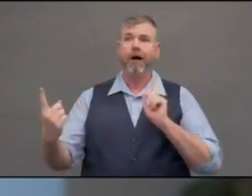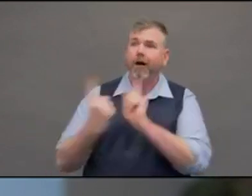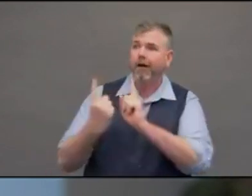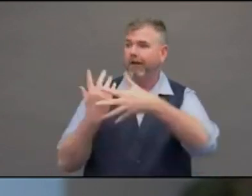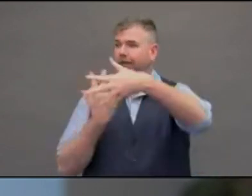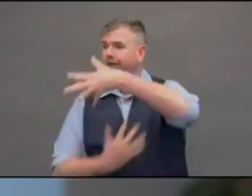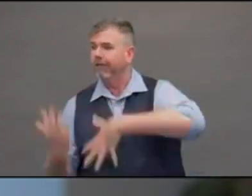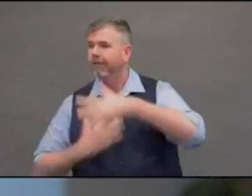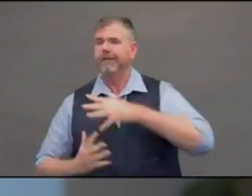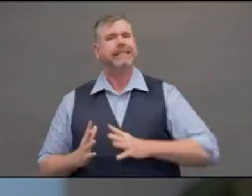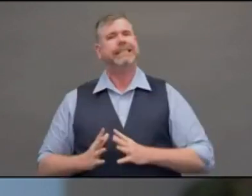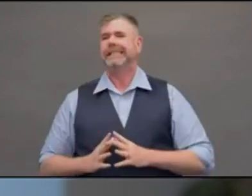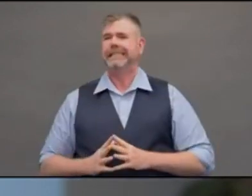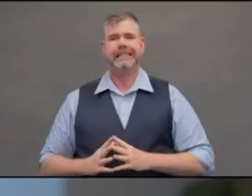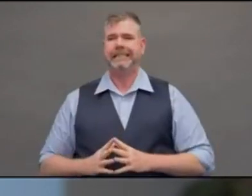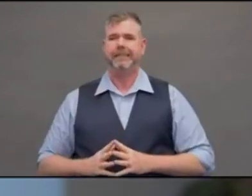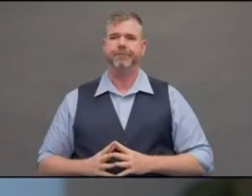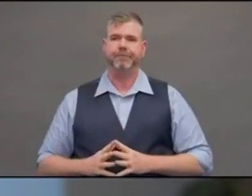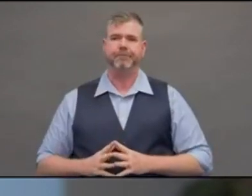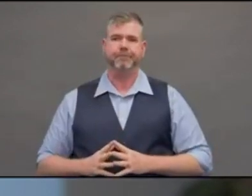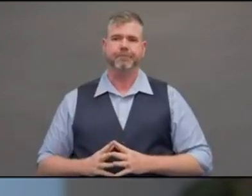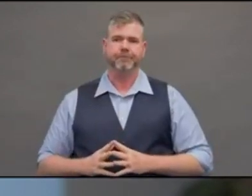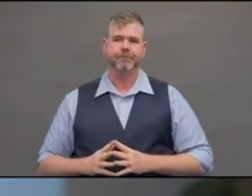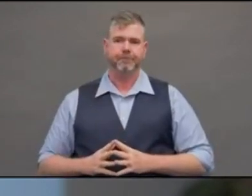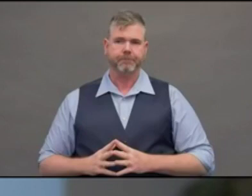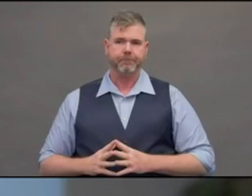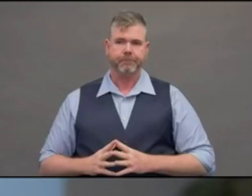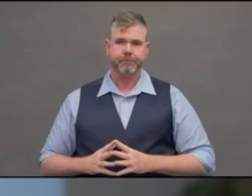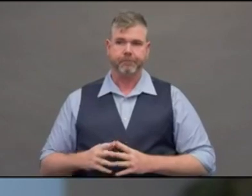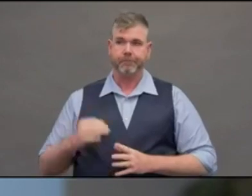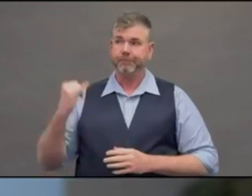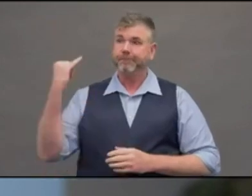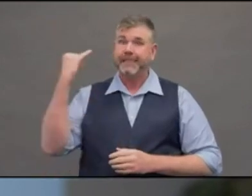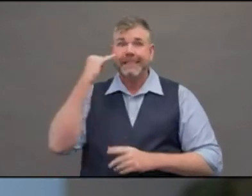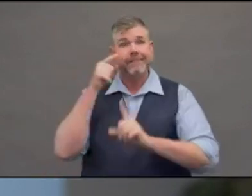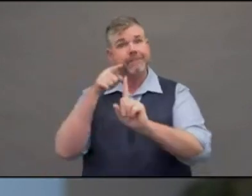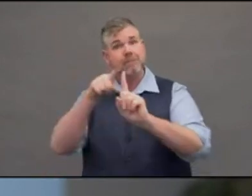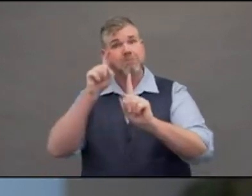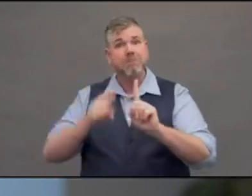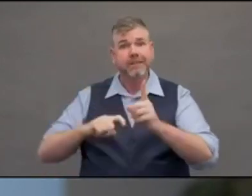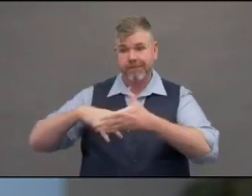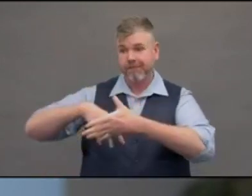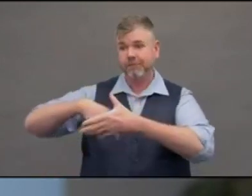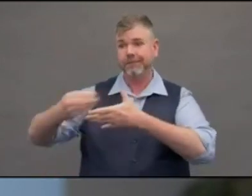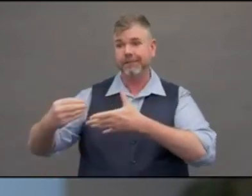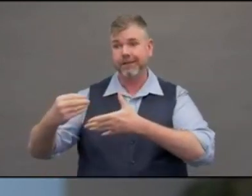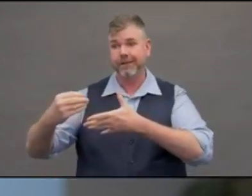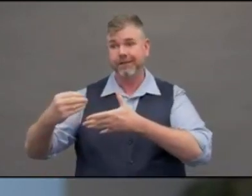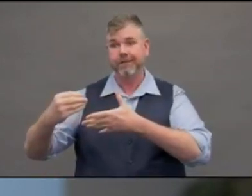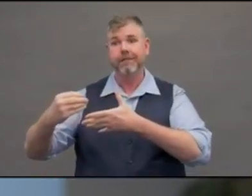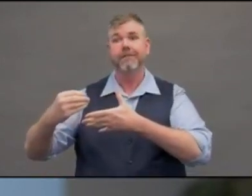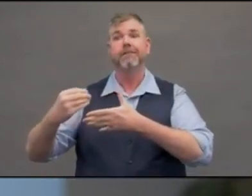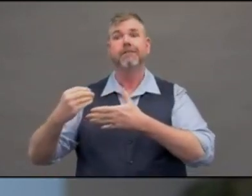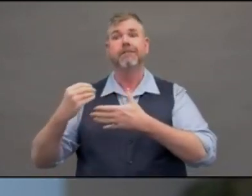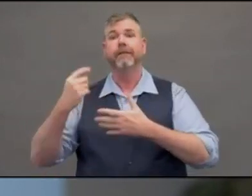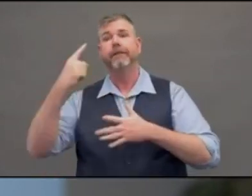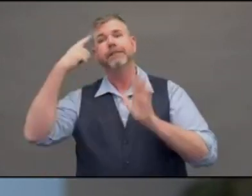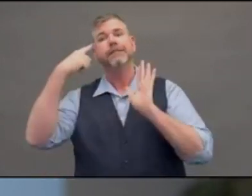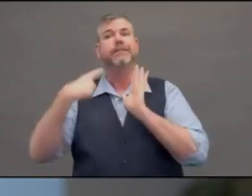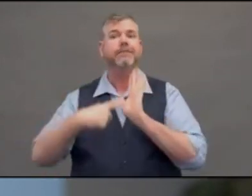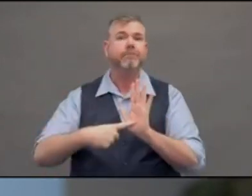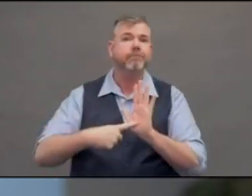and when you have to go out and about, as we all do need to do for things like to obtain groceries or to obtain other